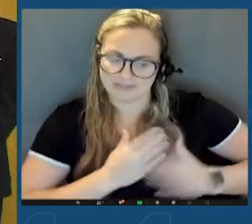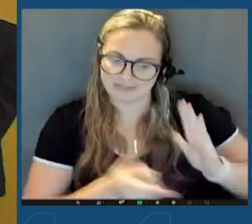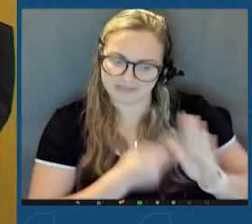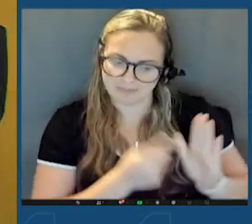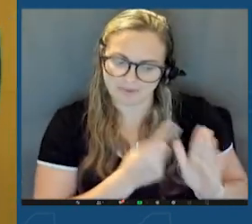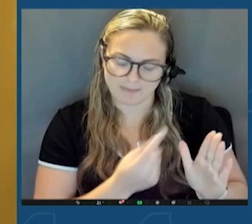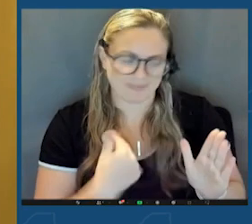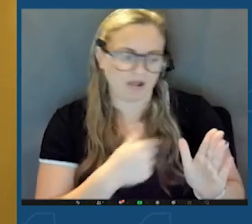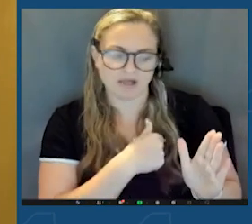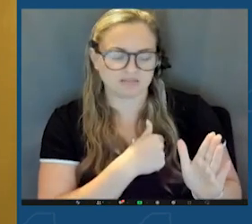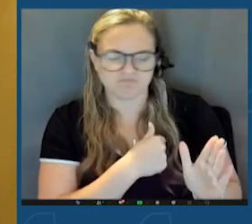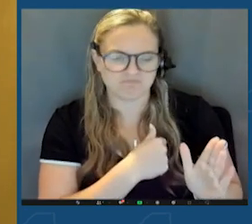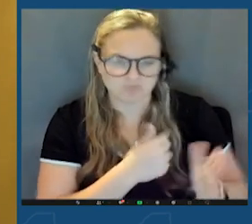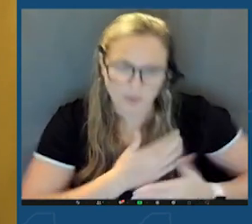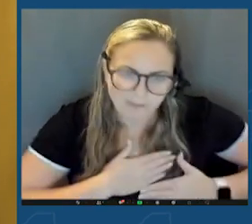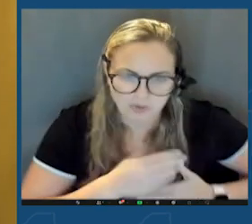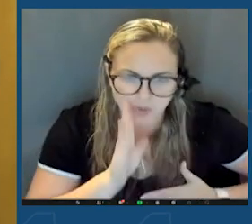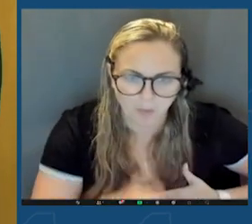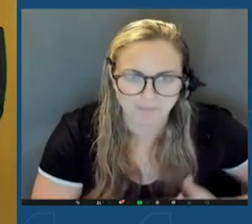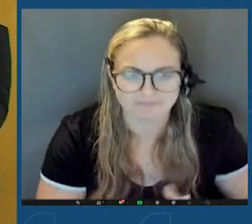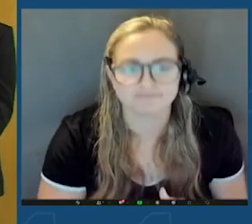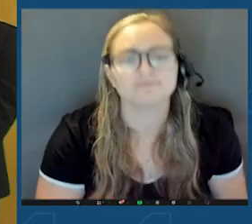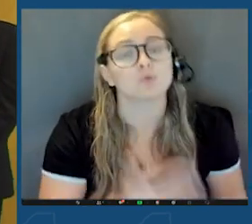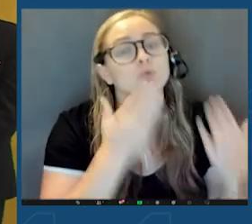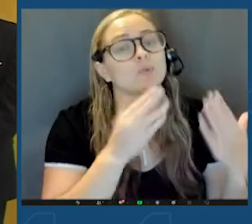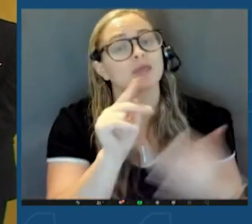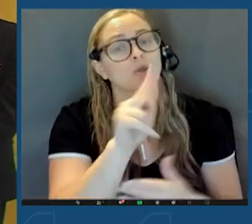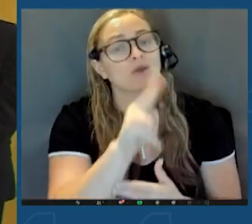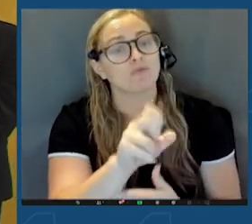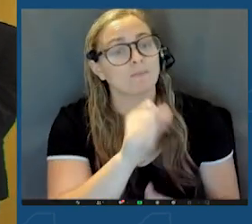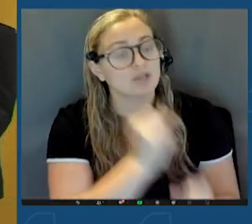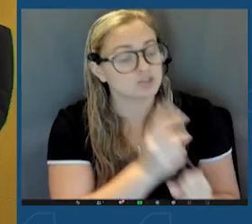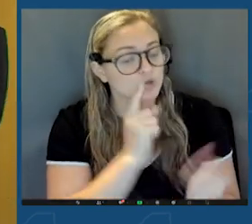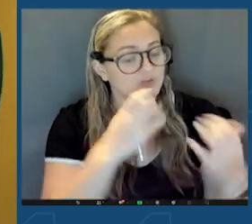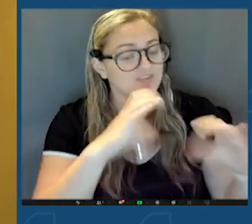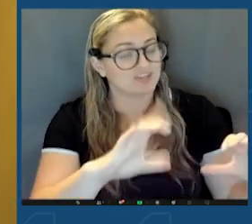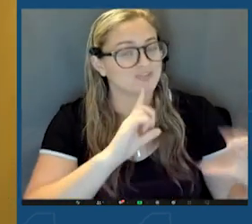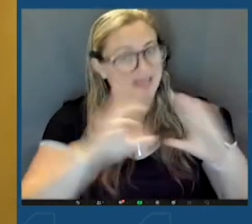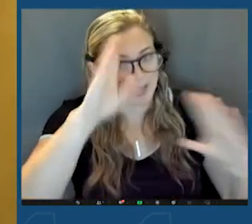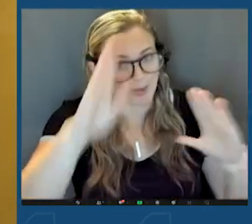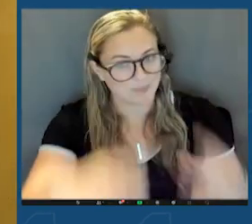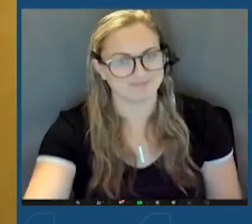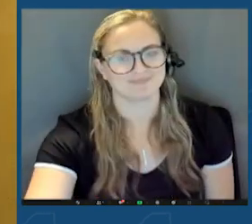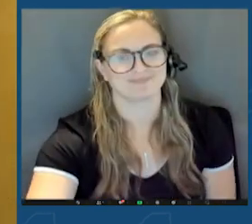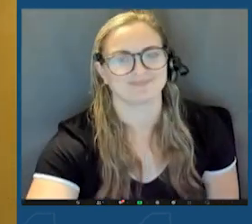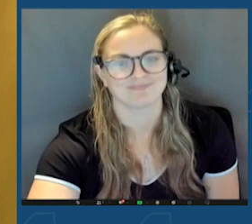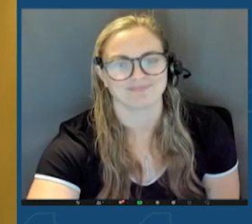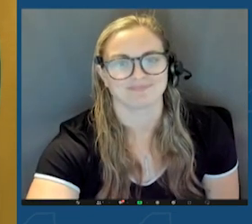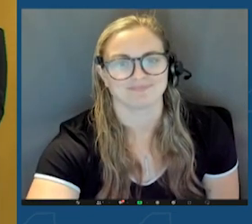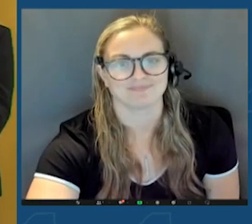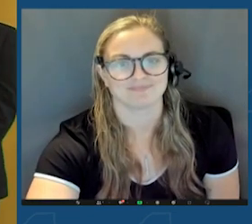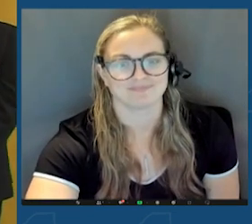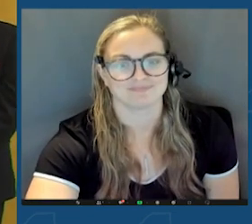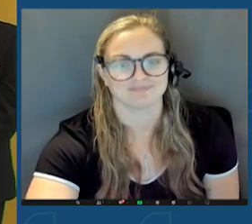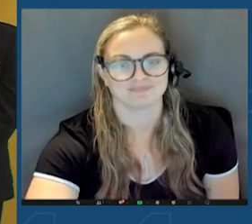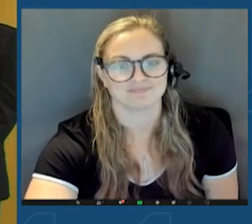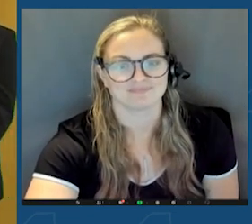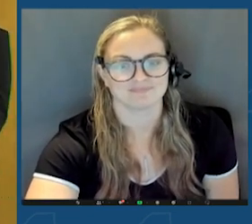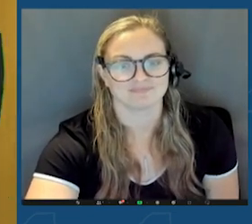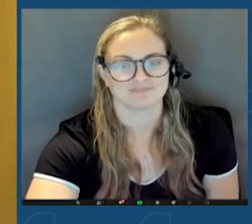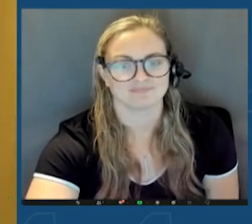us. And I want to thank Karen for making sure she has a chance to say hello to us as well. Thank you